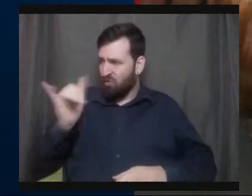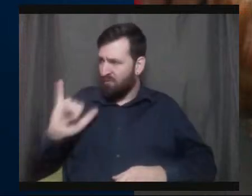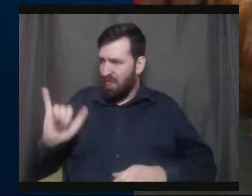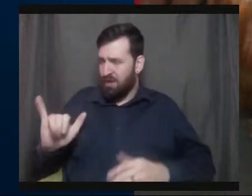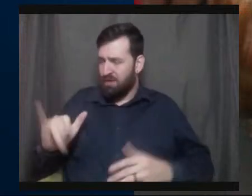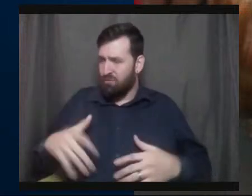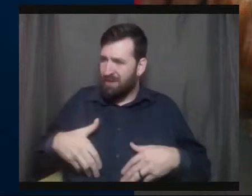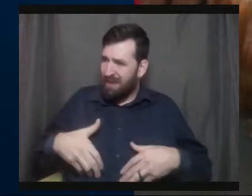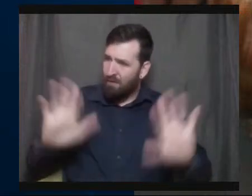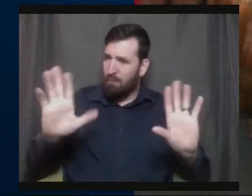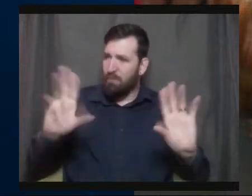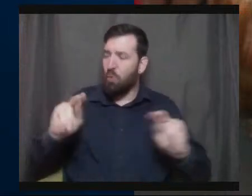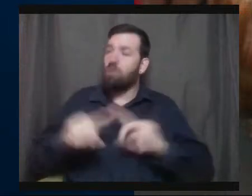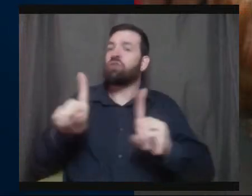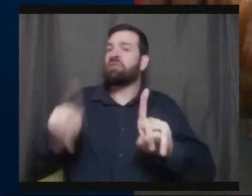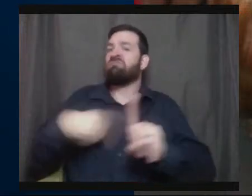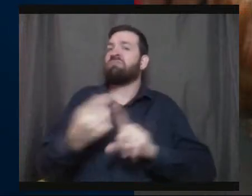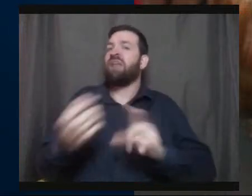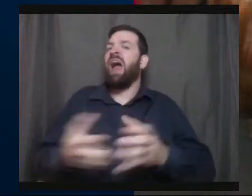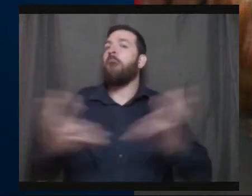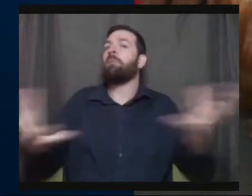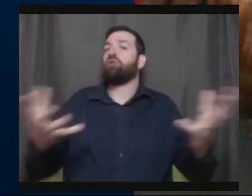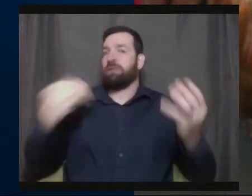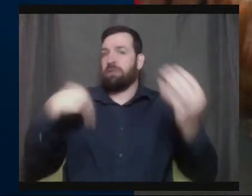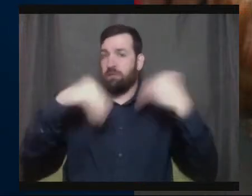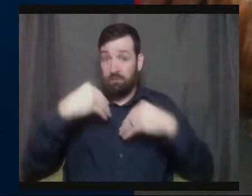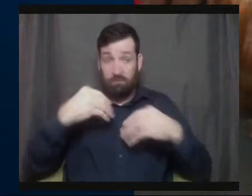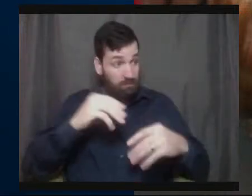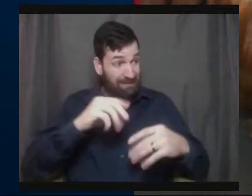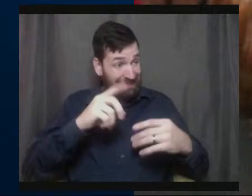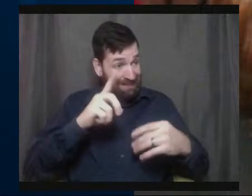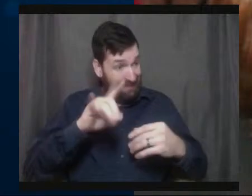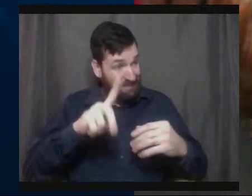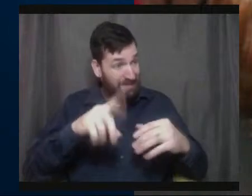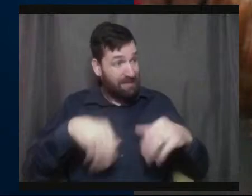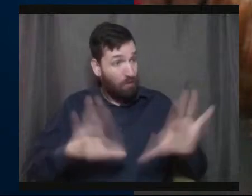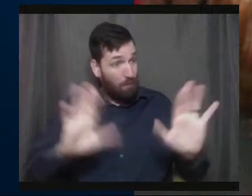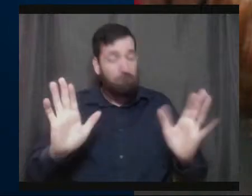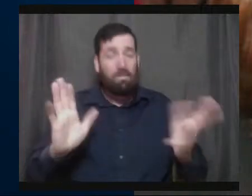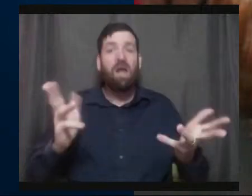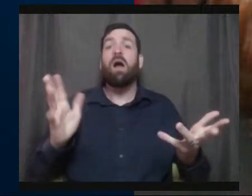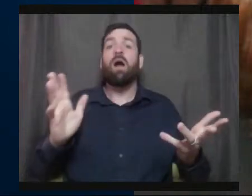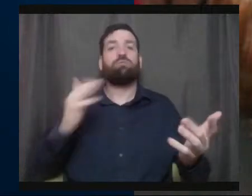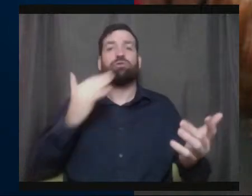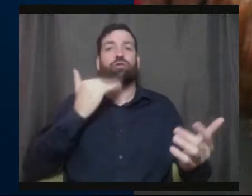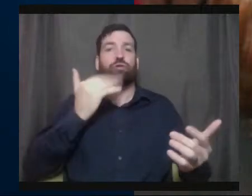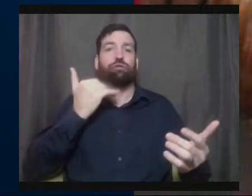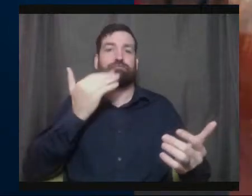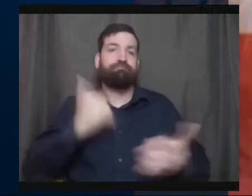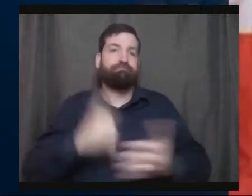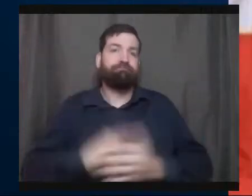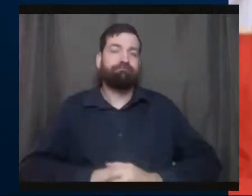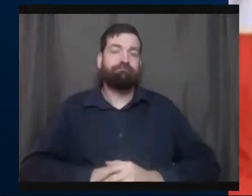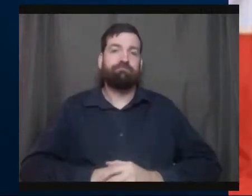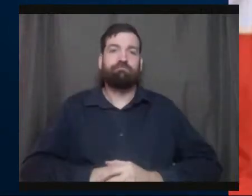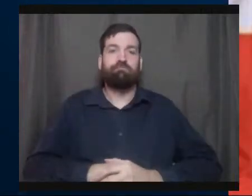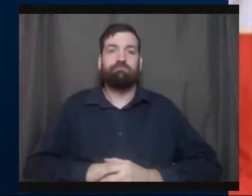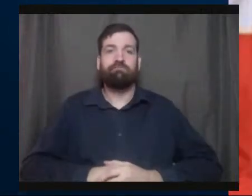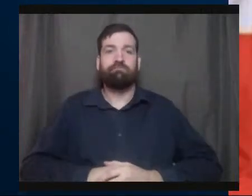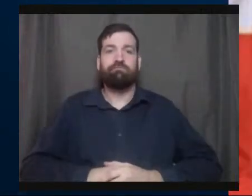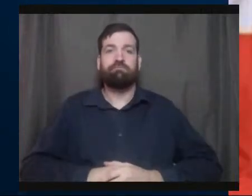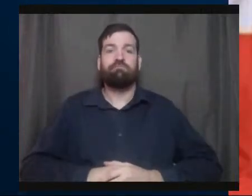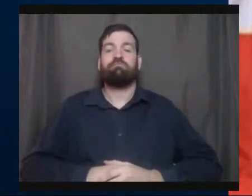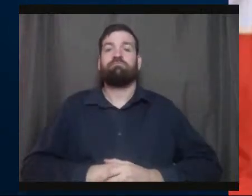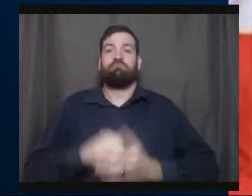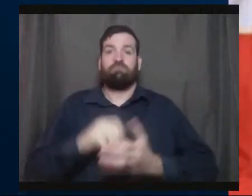much you were eating, or That's did you right. have to give up anything? You know what? Sugar. It's you learn what the sugar